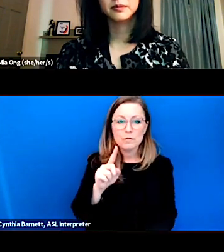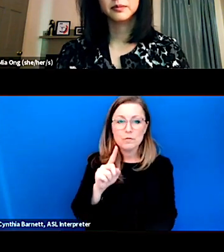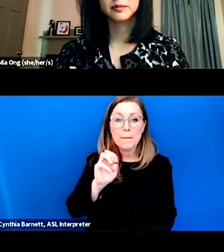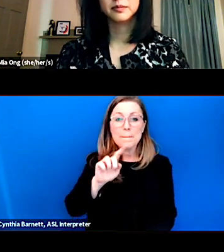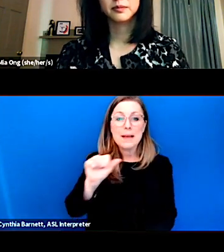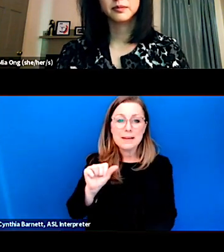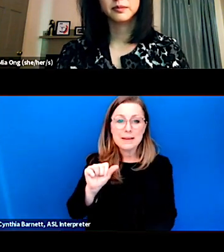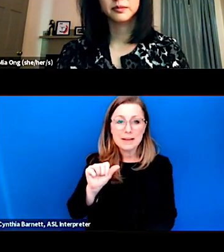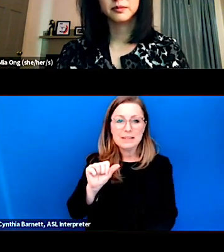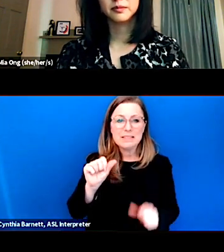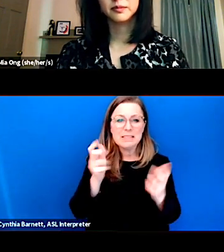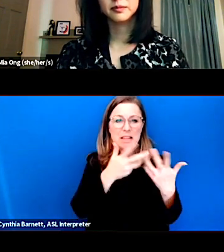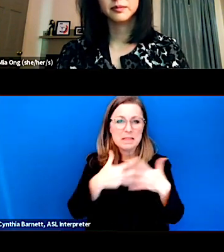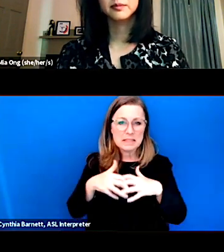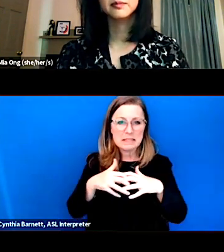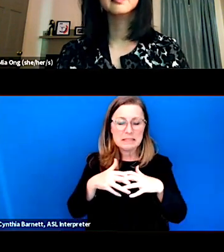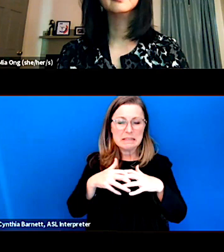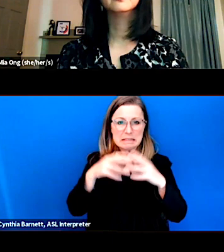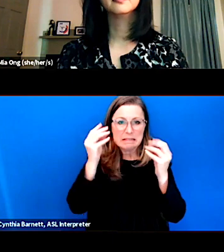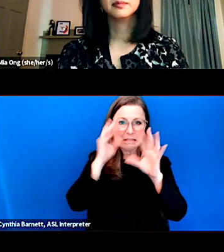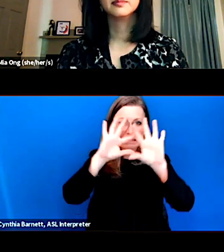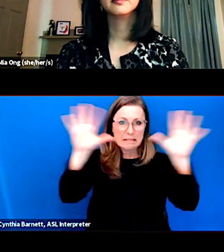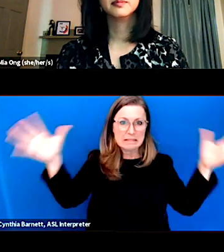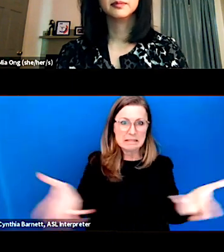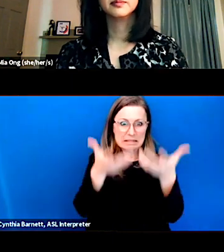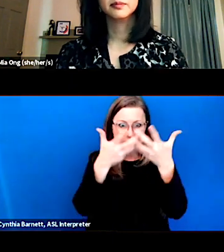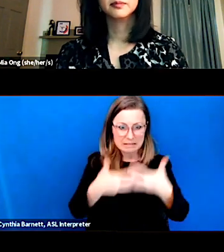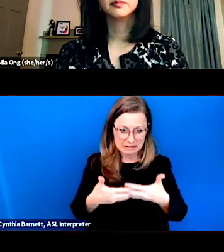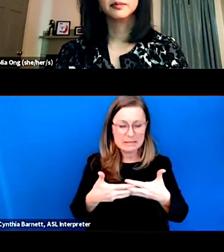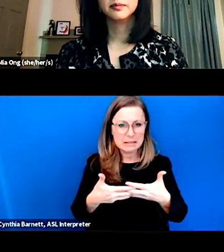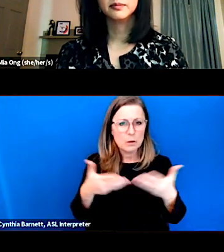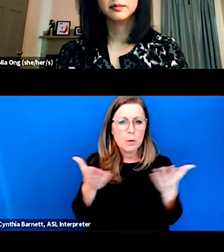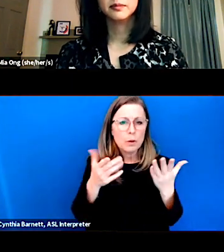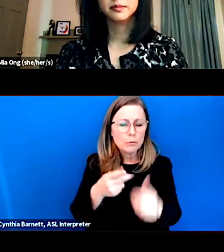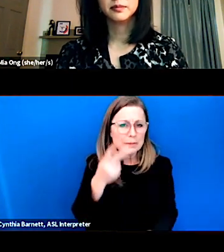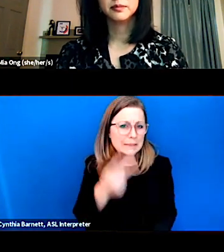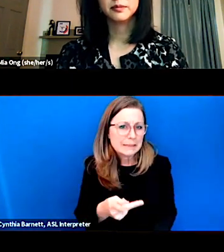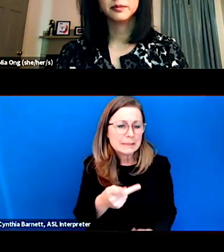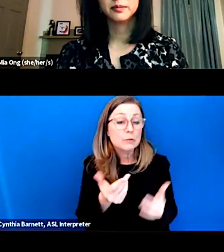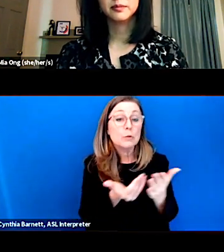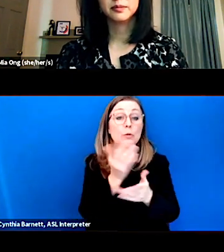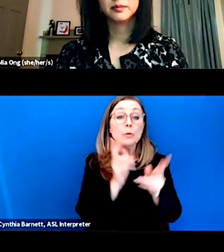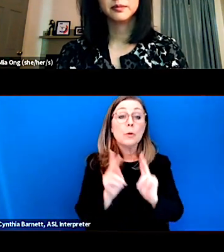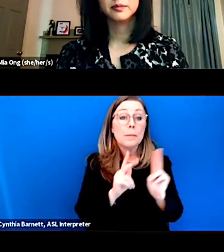Some of the problems that new people using metasynthesis encounter?